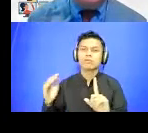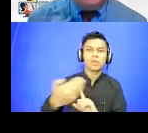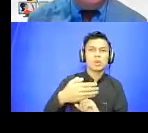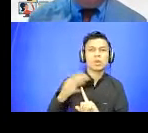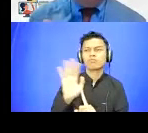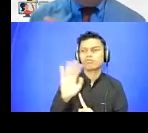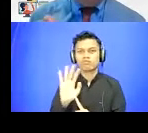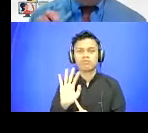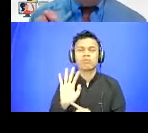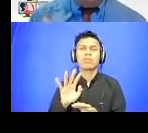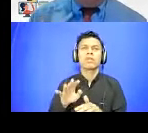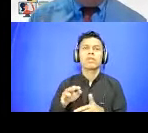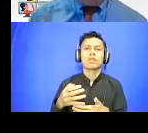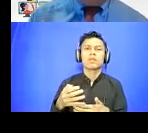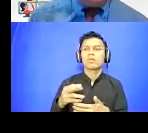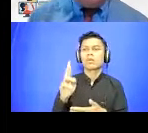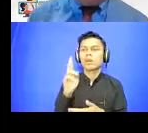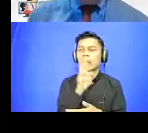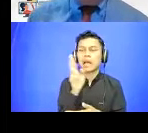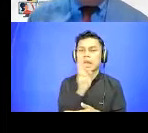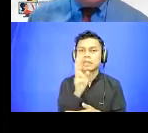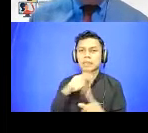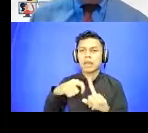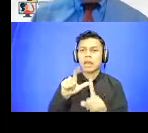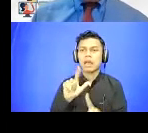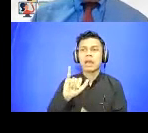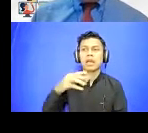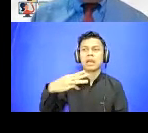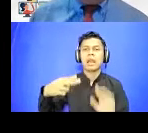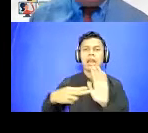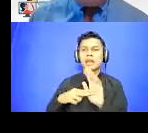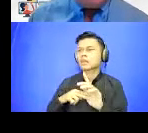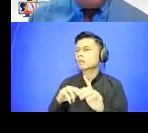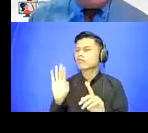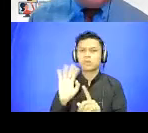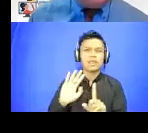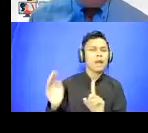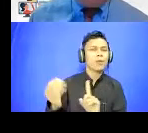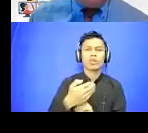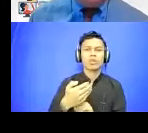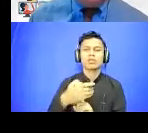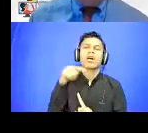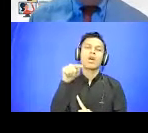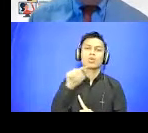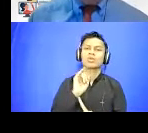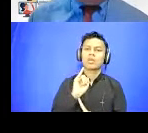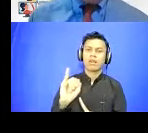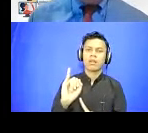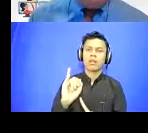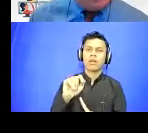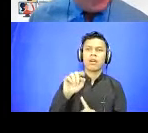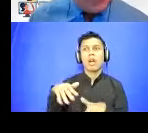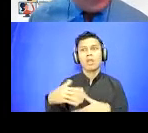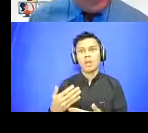These are mistakes. Or they share electronic records with people who should not be reading that information. And